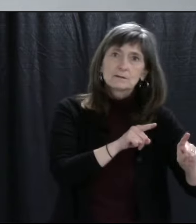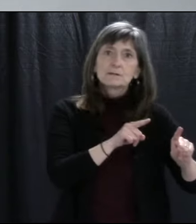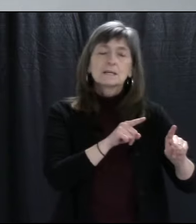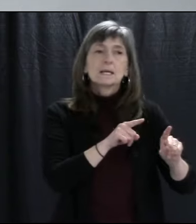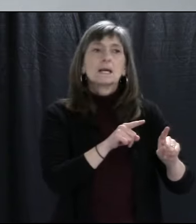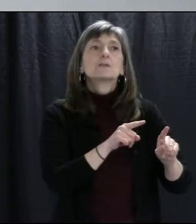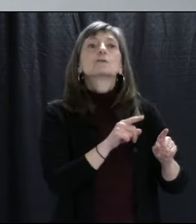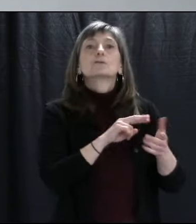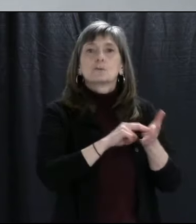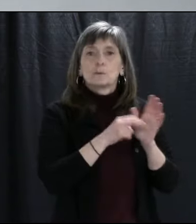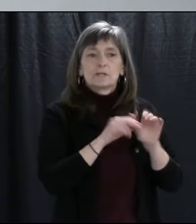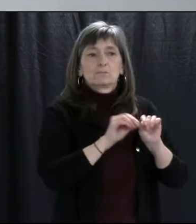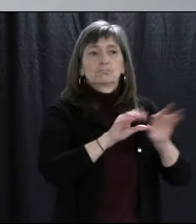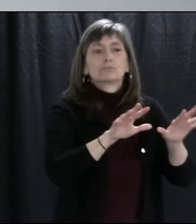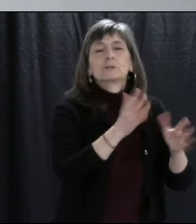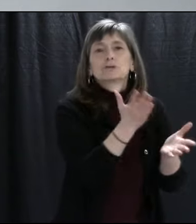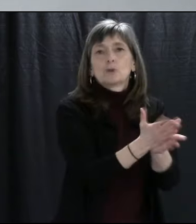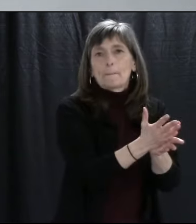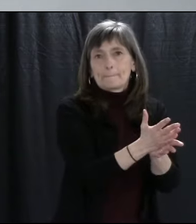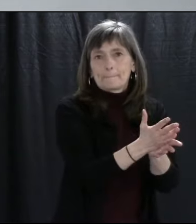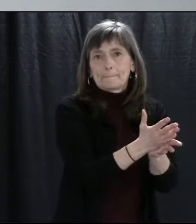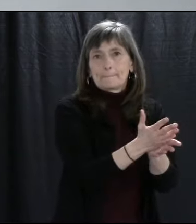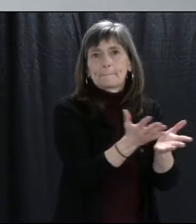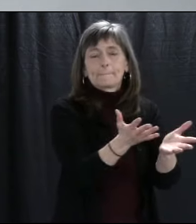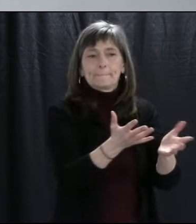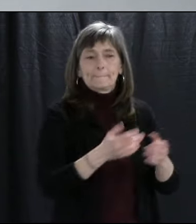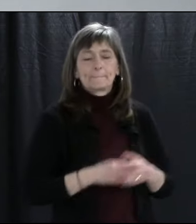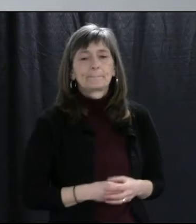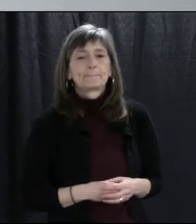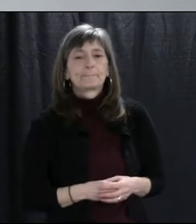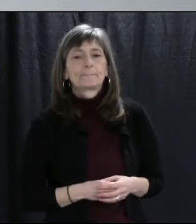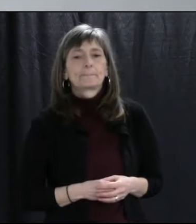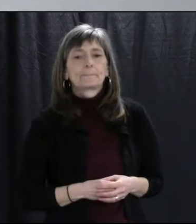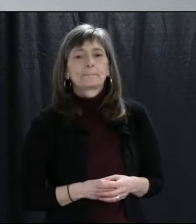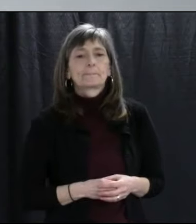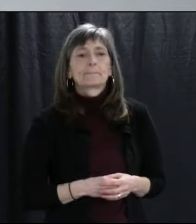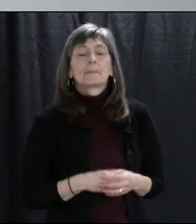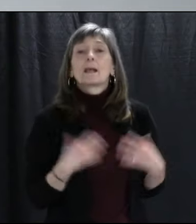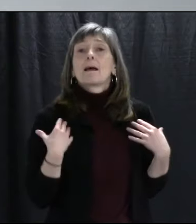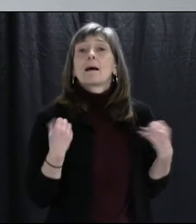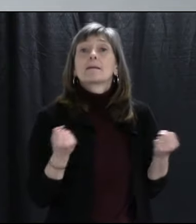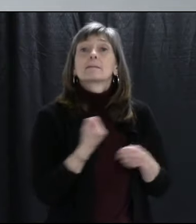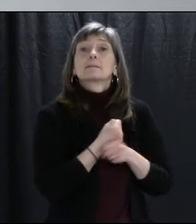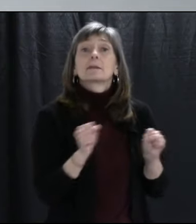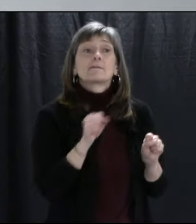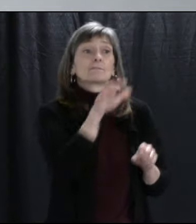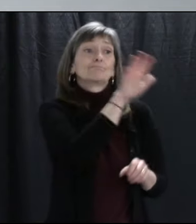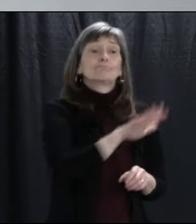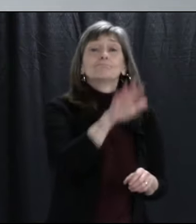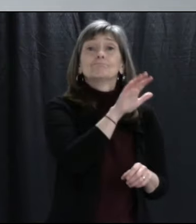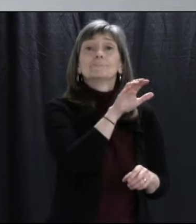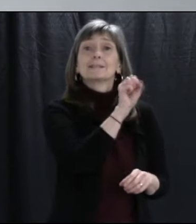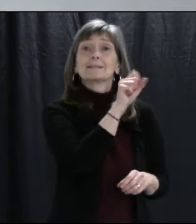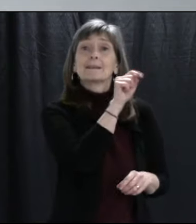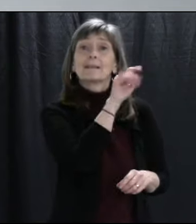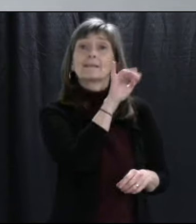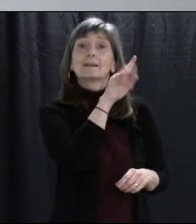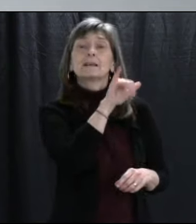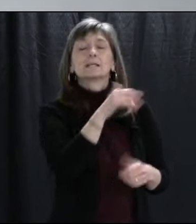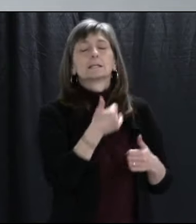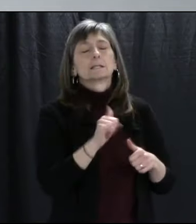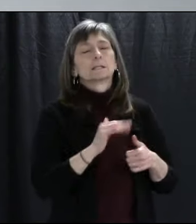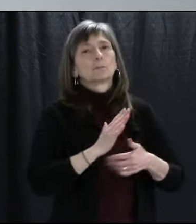of spread of the virus for staff and patients. The health and safety of the population remains everyone's top